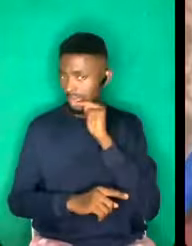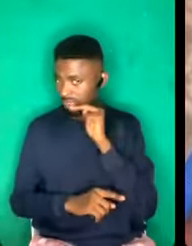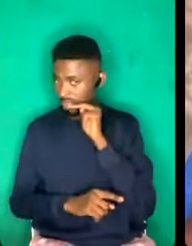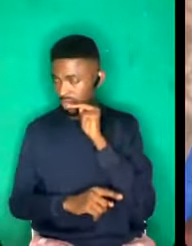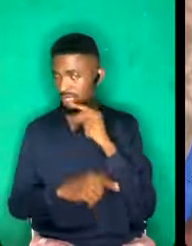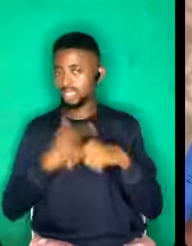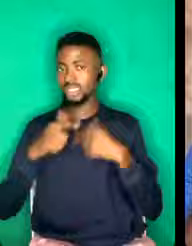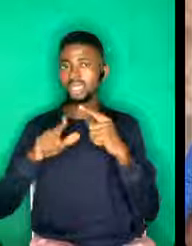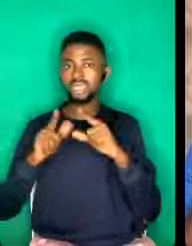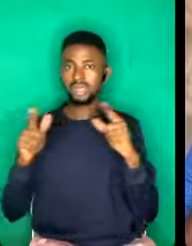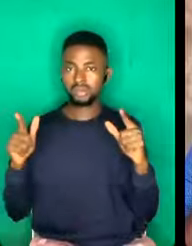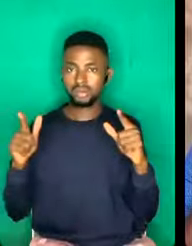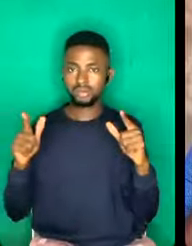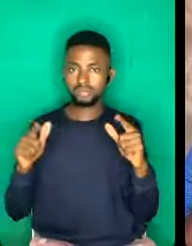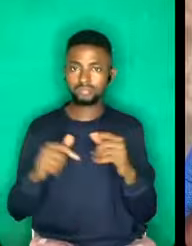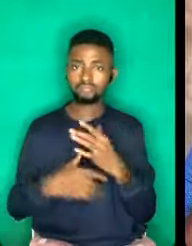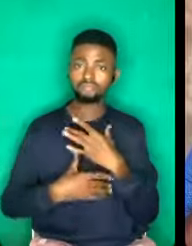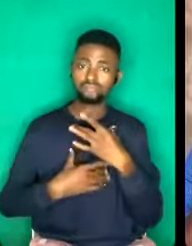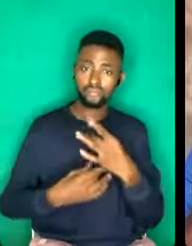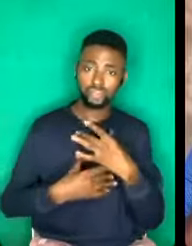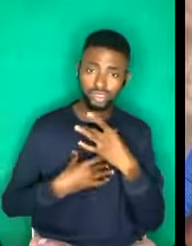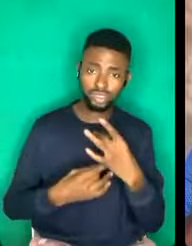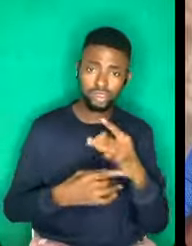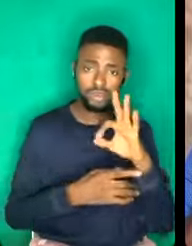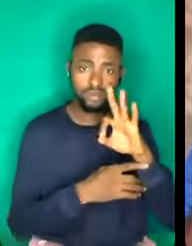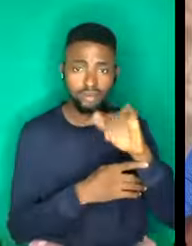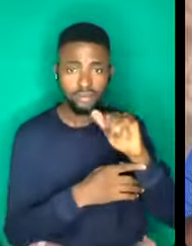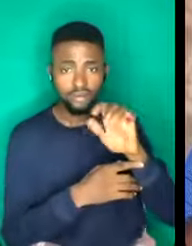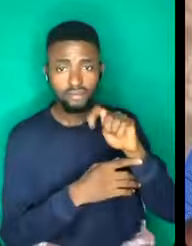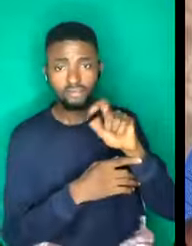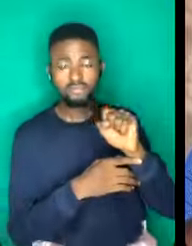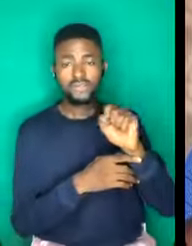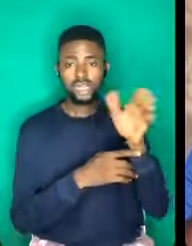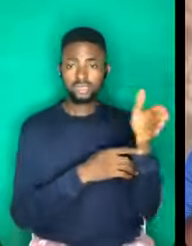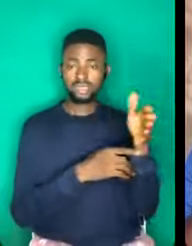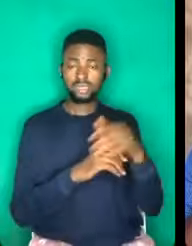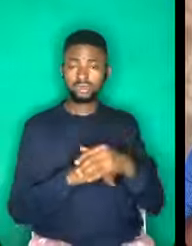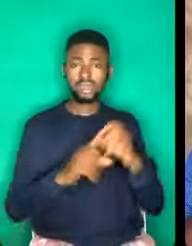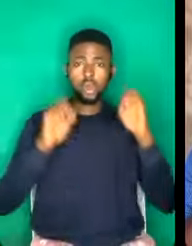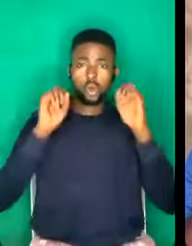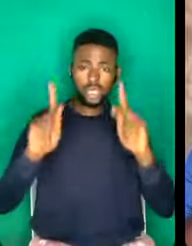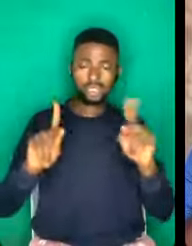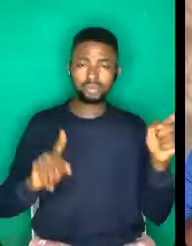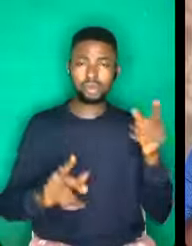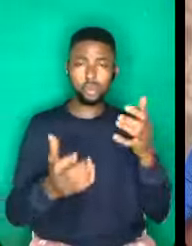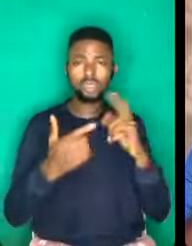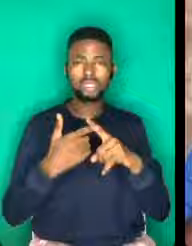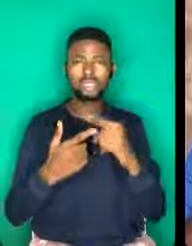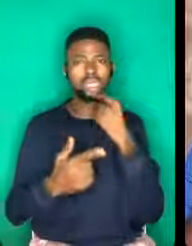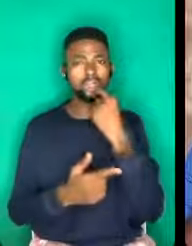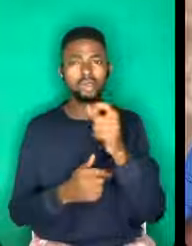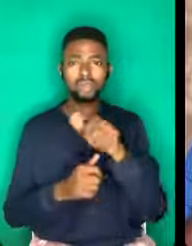Language? Interesting, cool fact, right? Okay, let me tell you another thing.